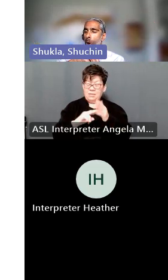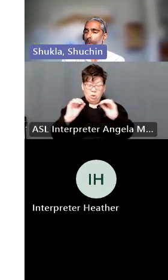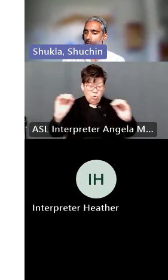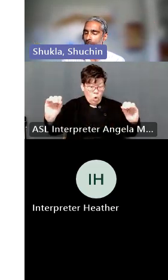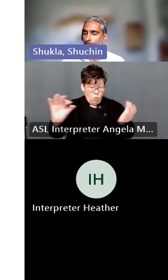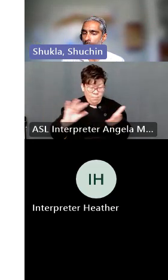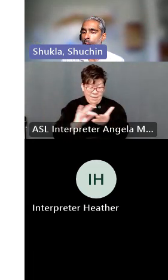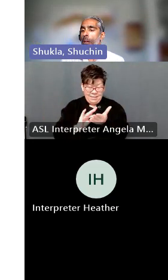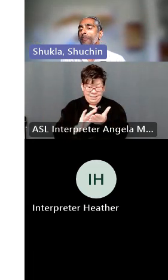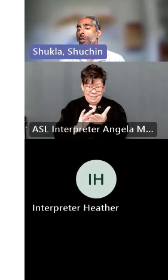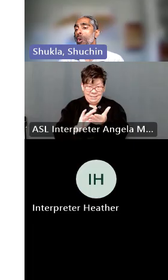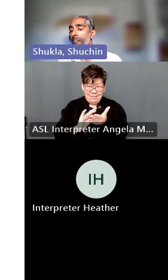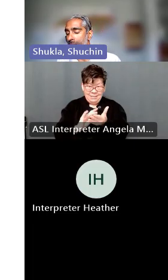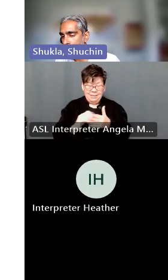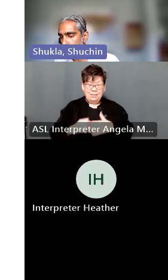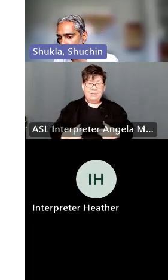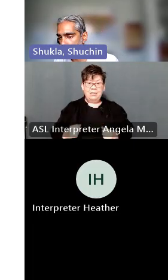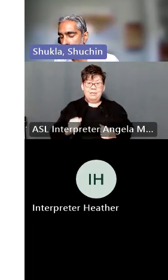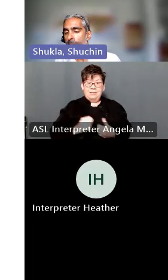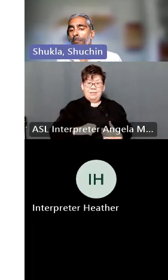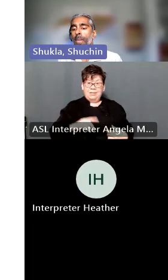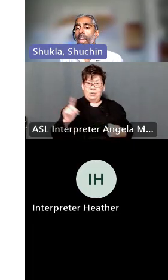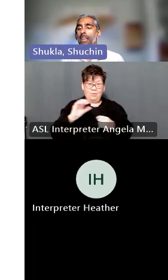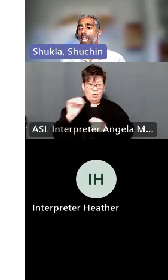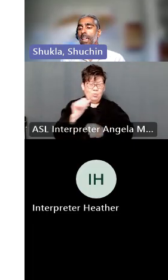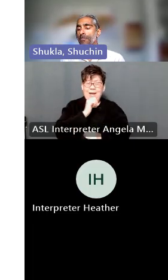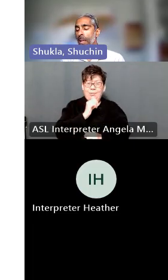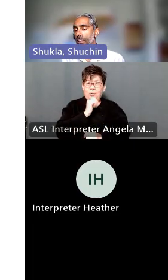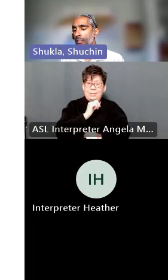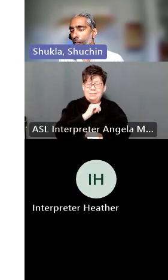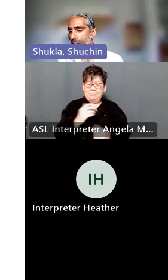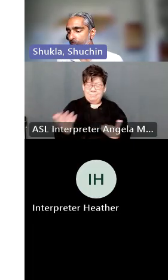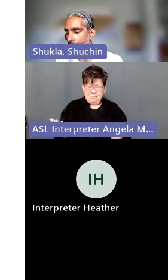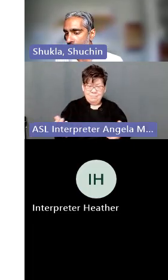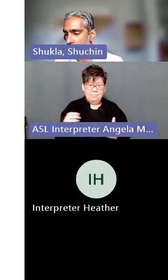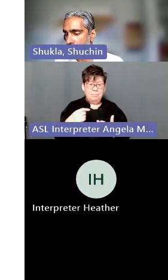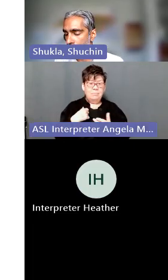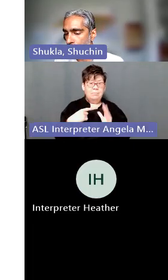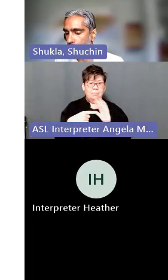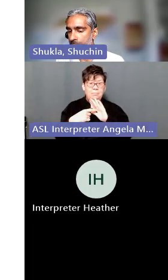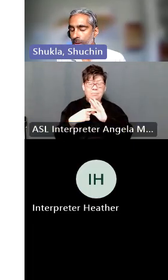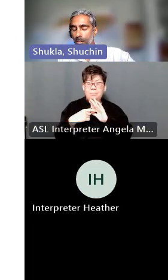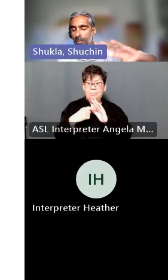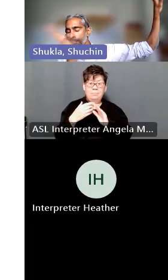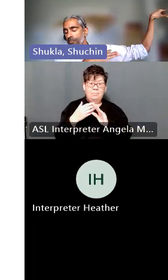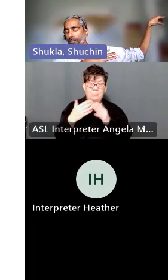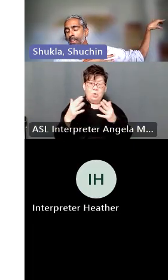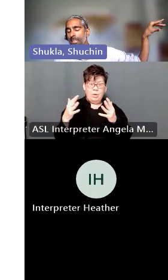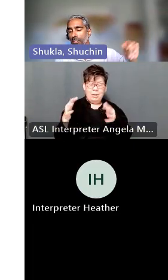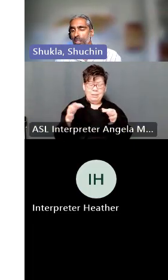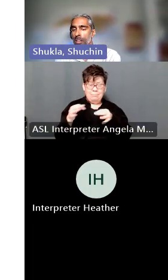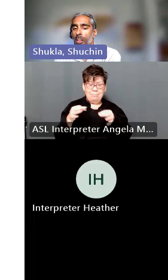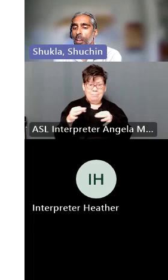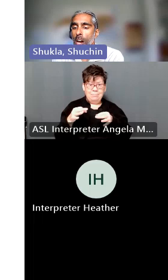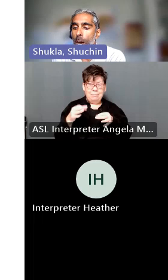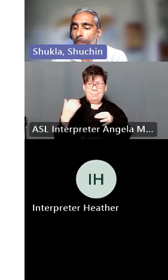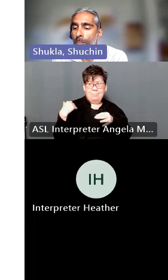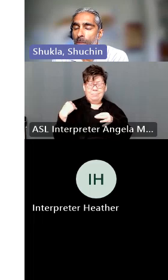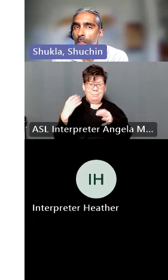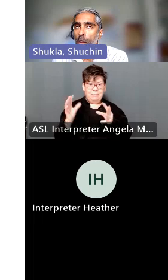that stimulates the opioid receptor, you don't have a tolerance. And as I explained in the first half of this webinar series, or the last